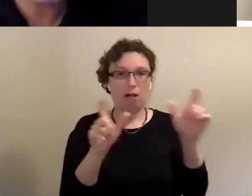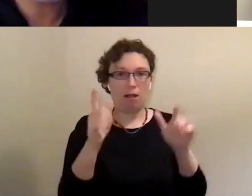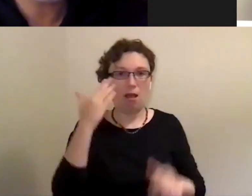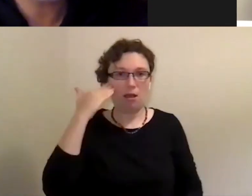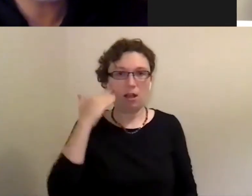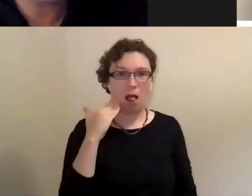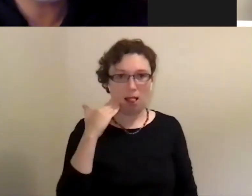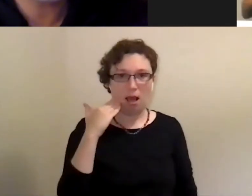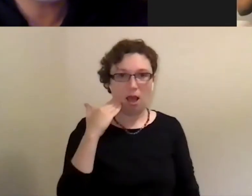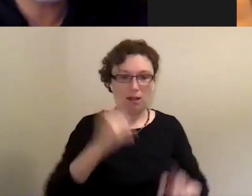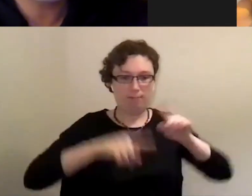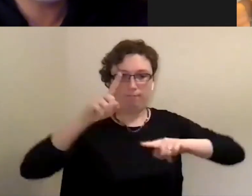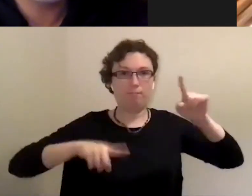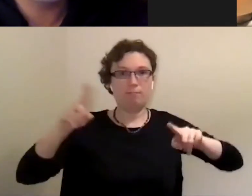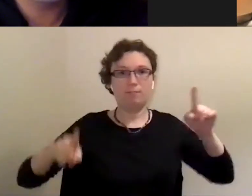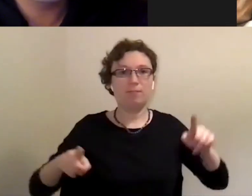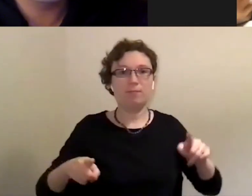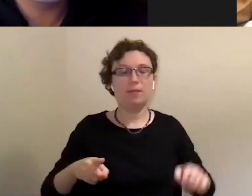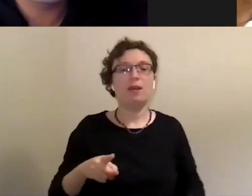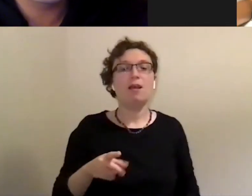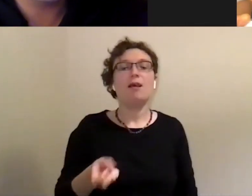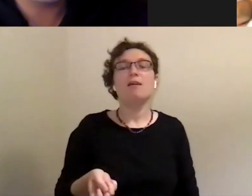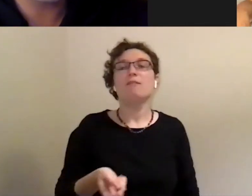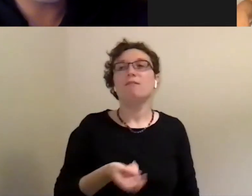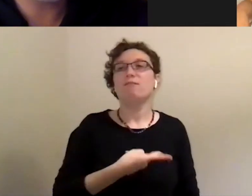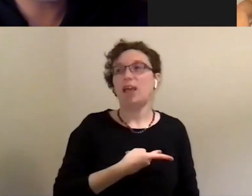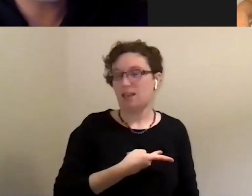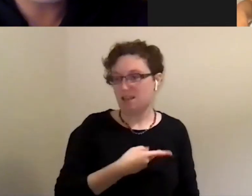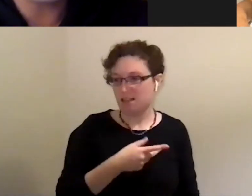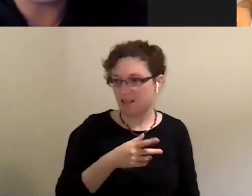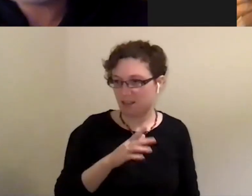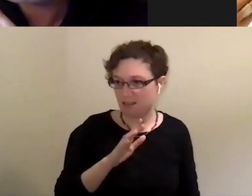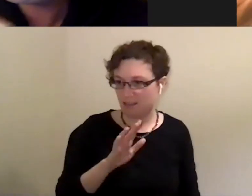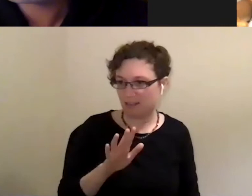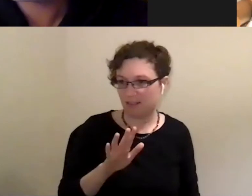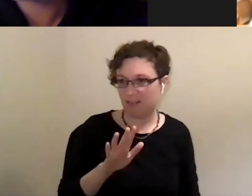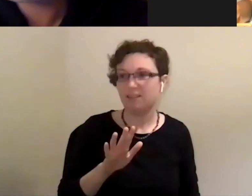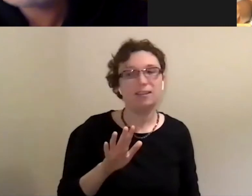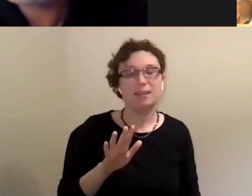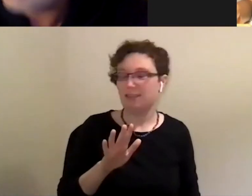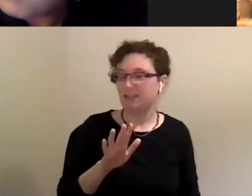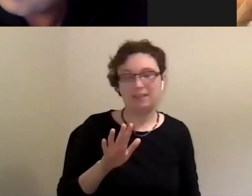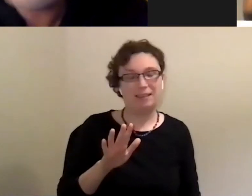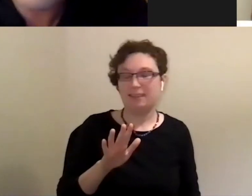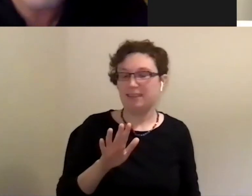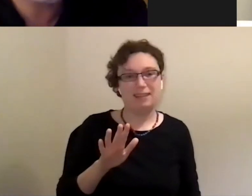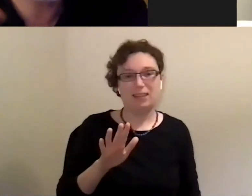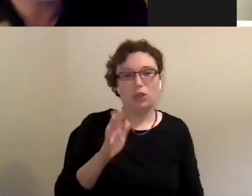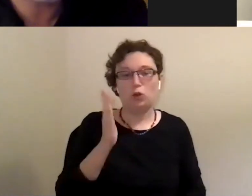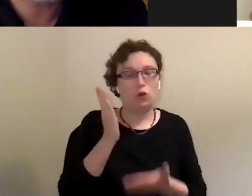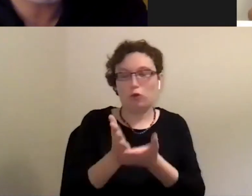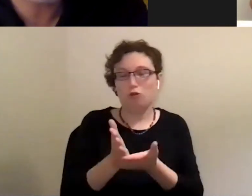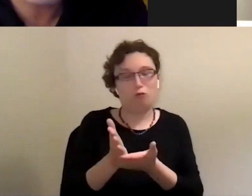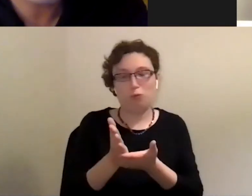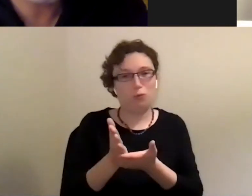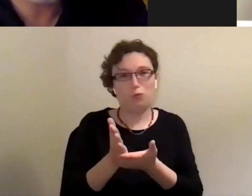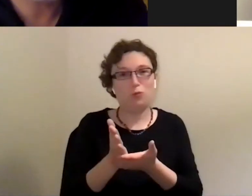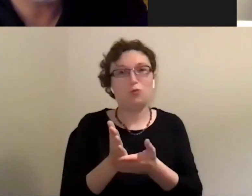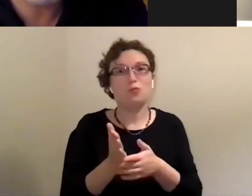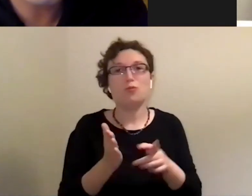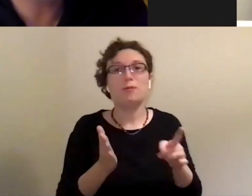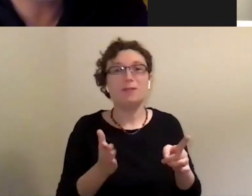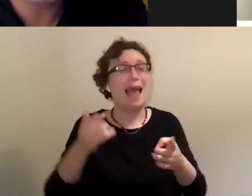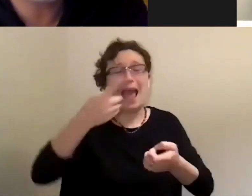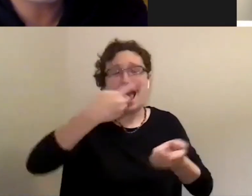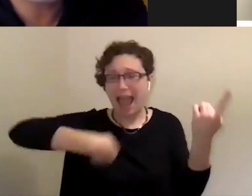that comment is not one that I need to hear, because you do. So just own the fact that you do. No